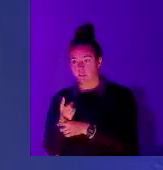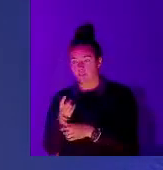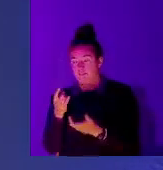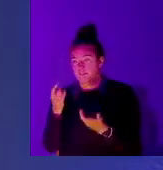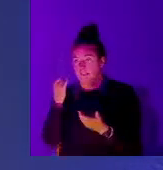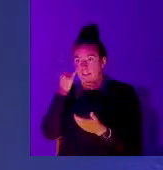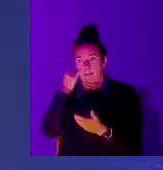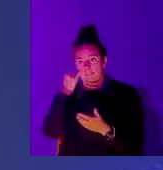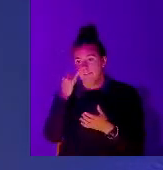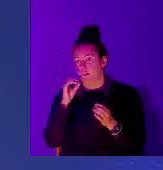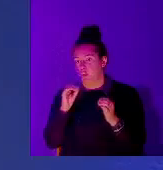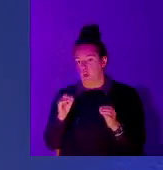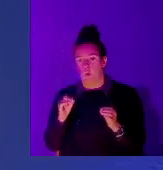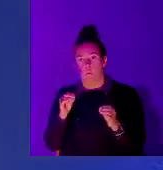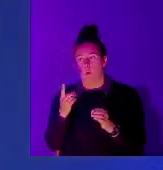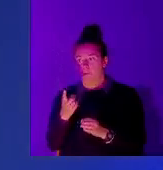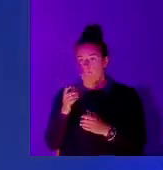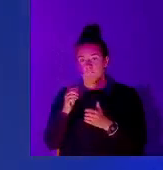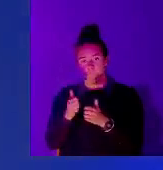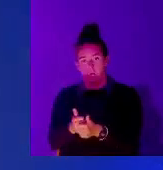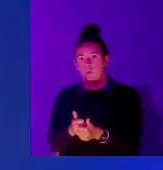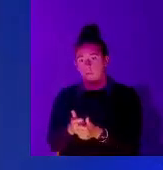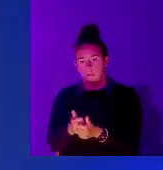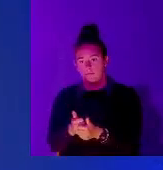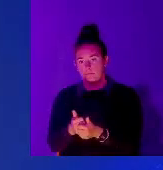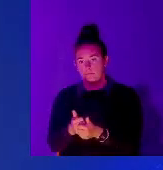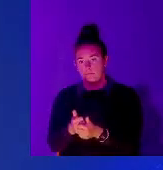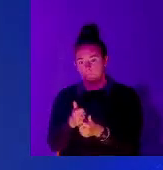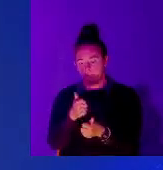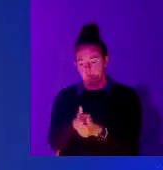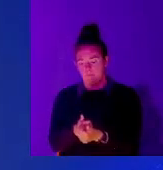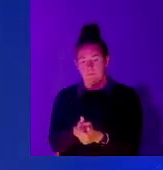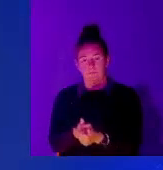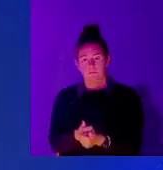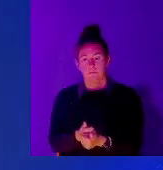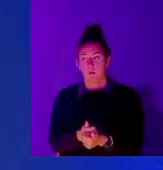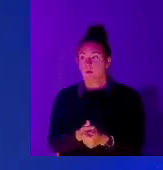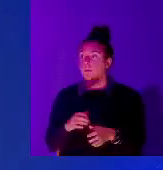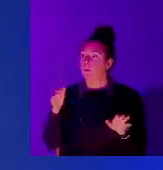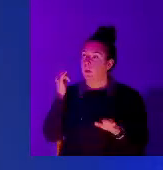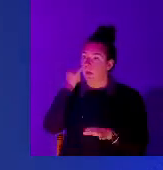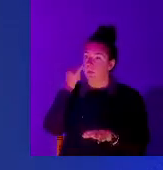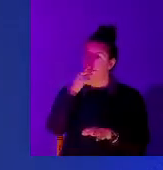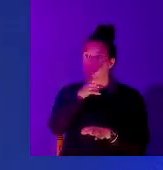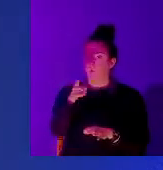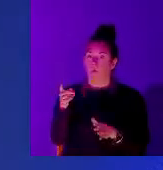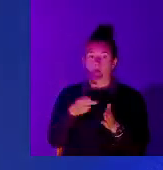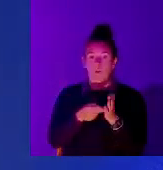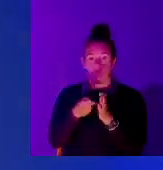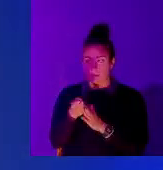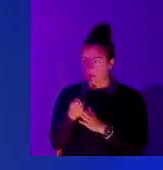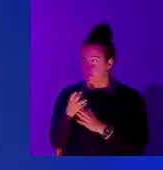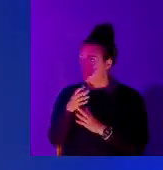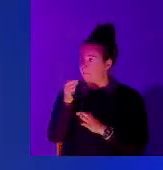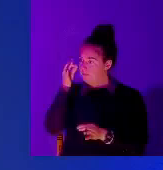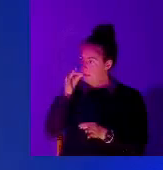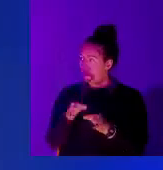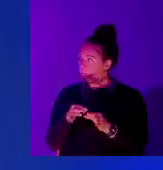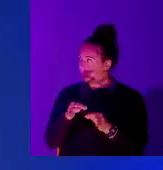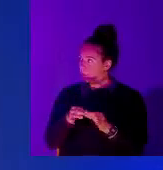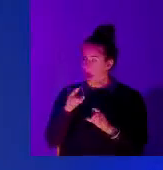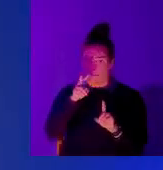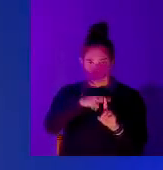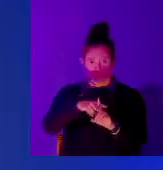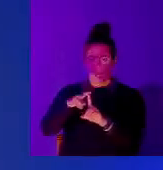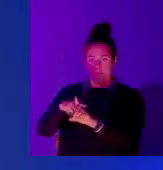it. So if you honestly and faithfully apply these seven tests